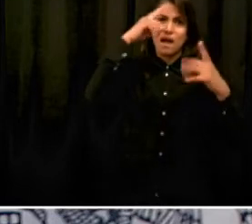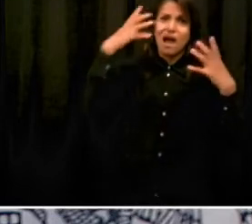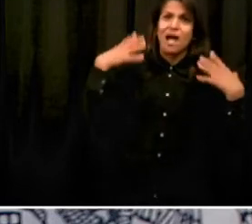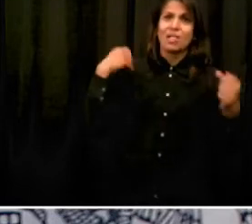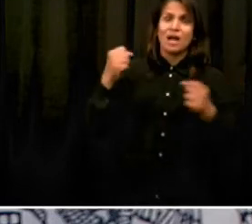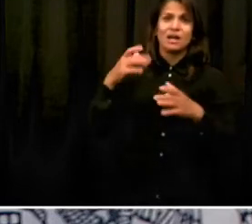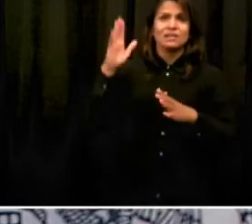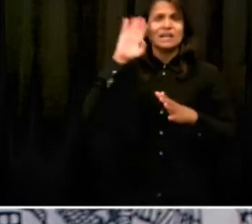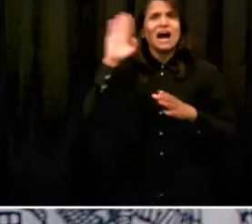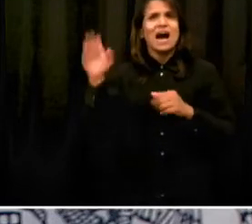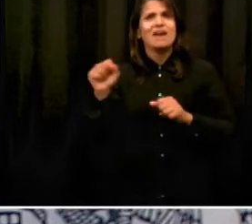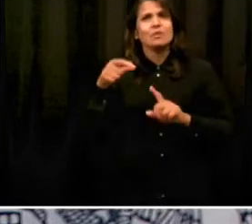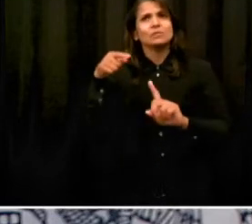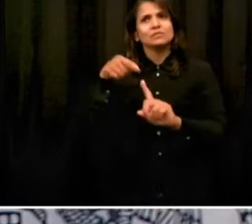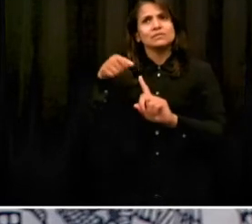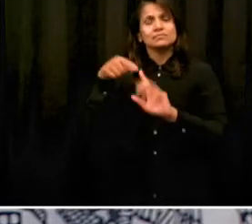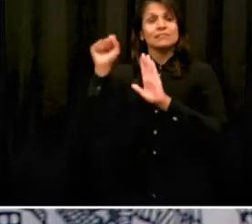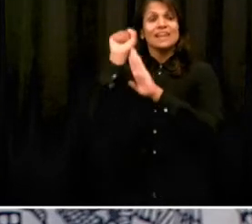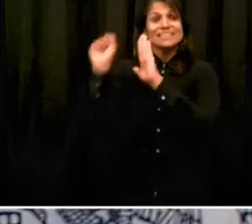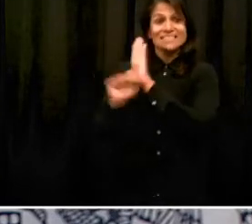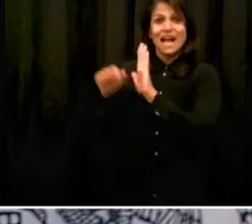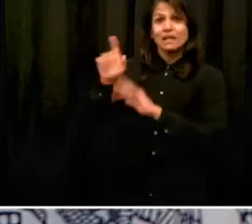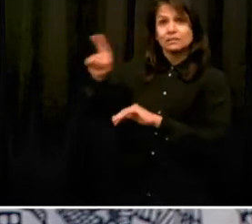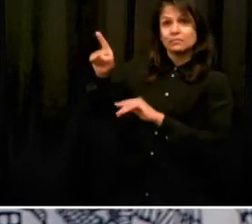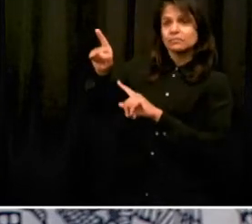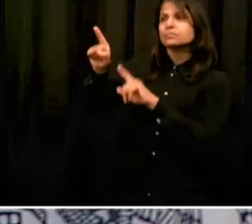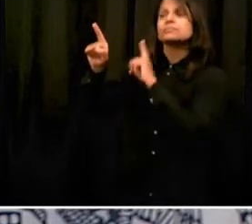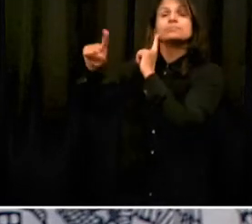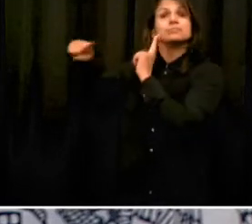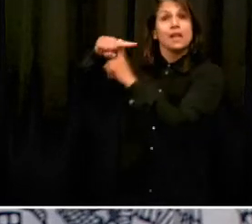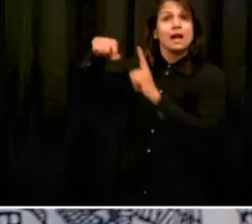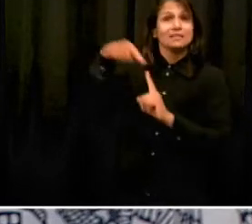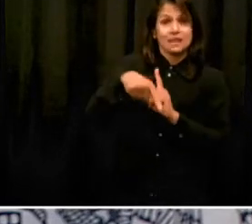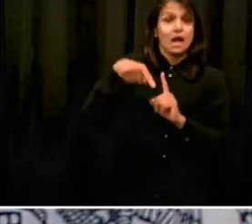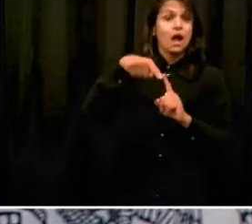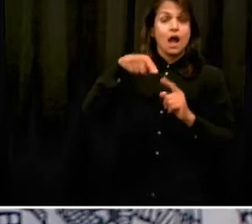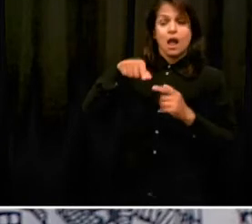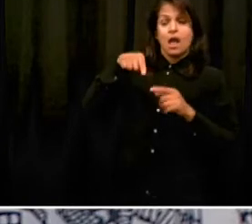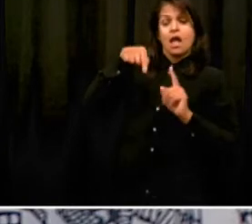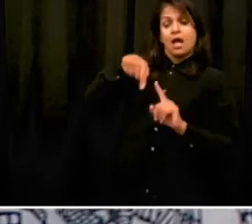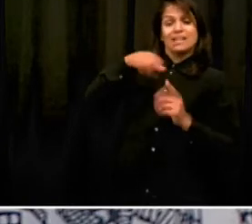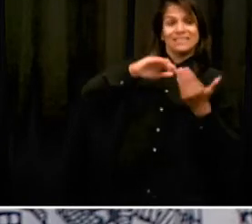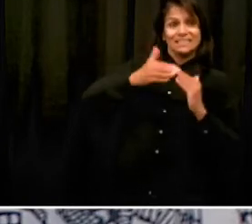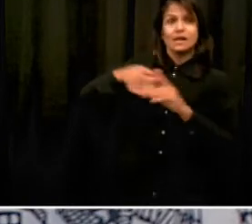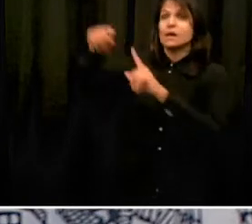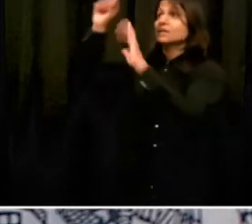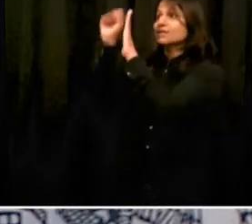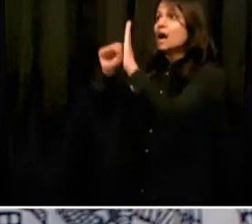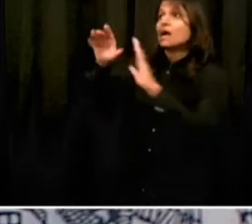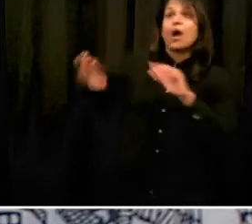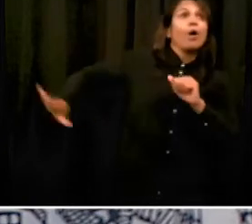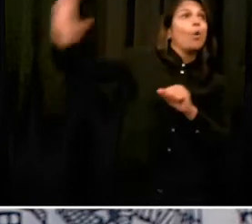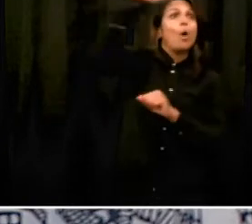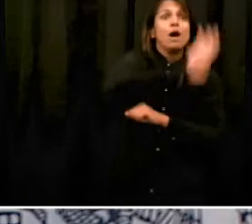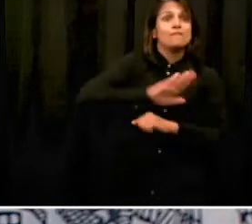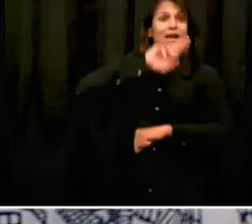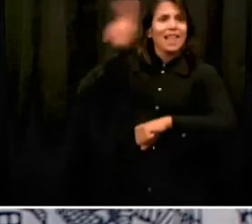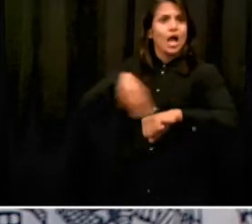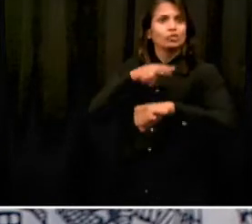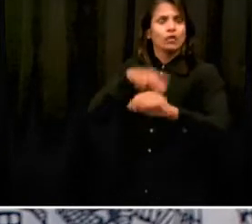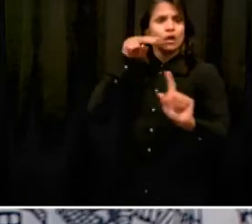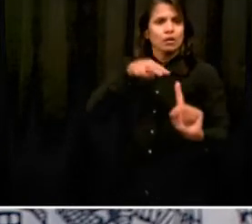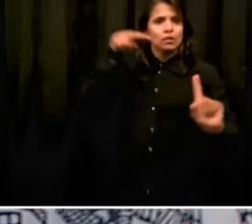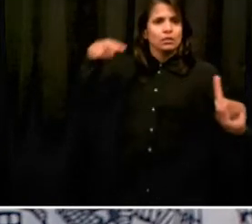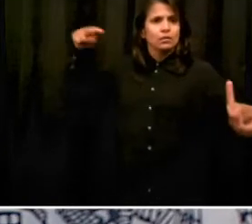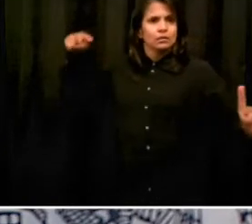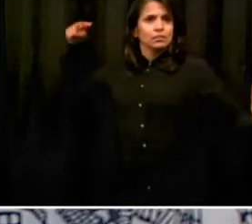national health care system that puts mental health and physical health on the same standing is the